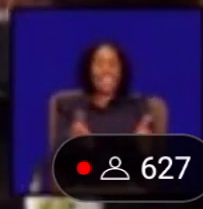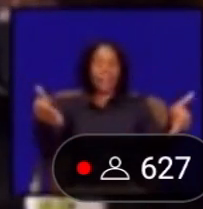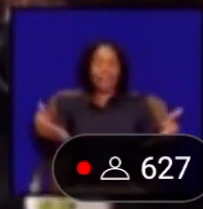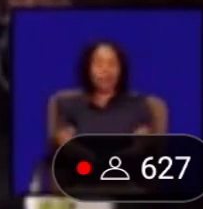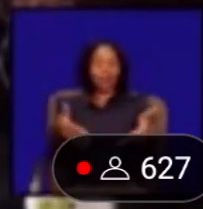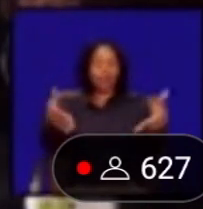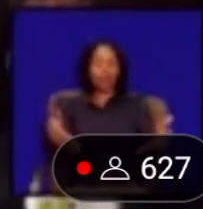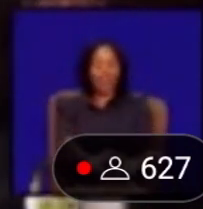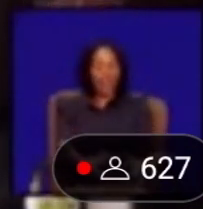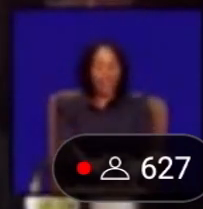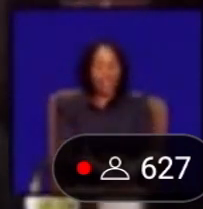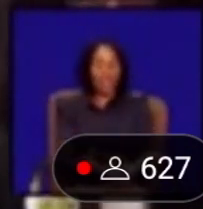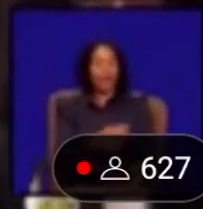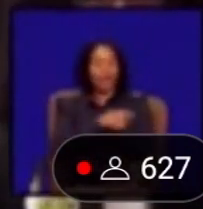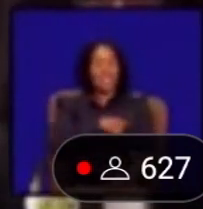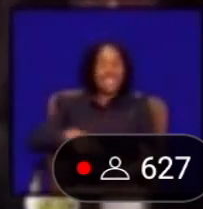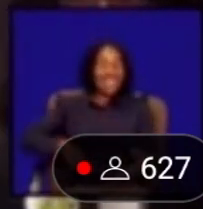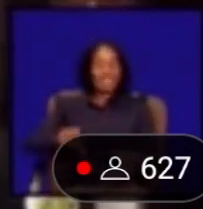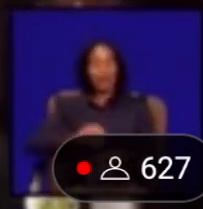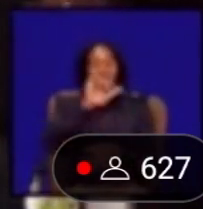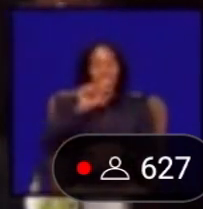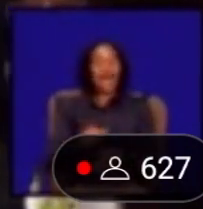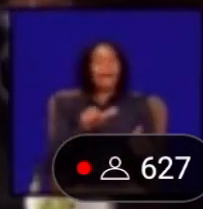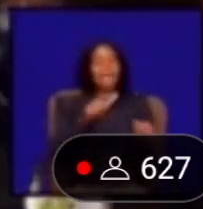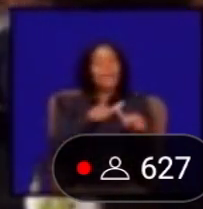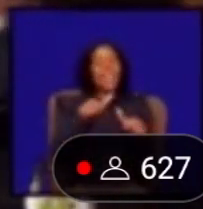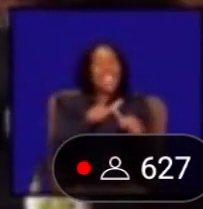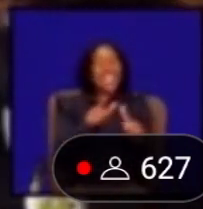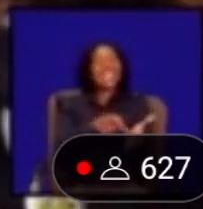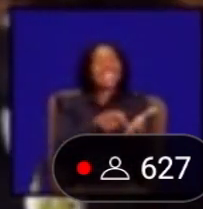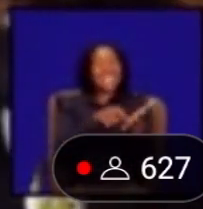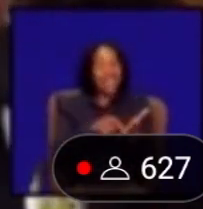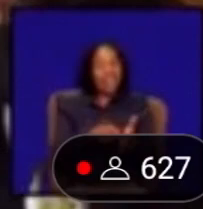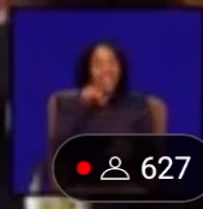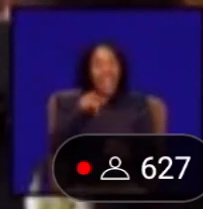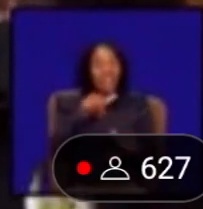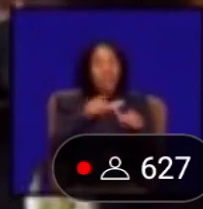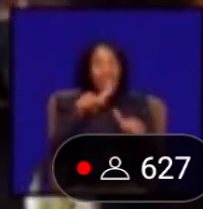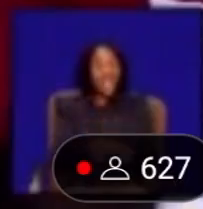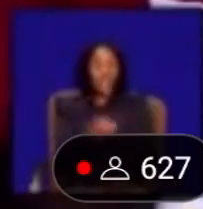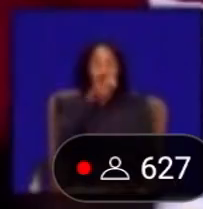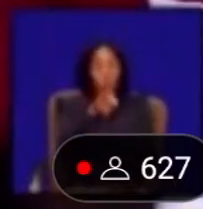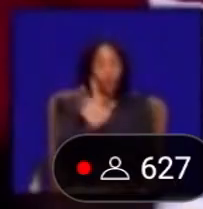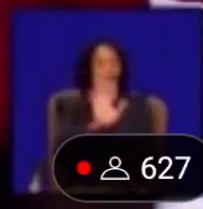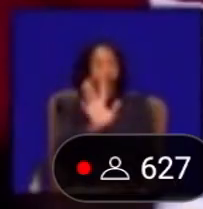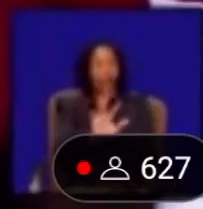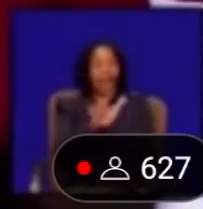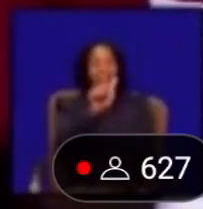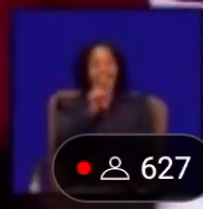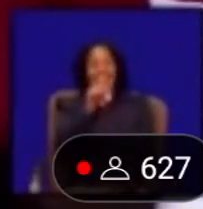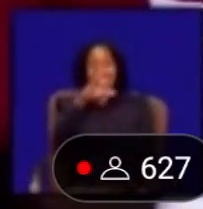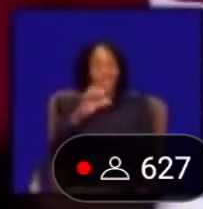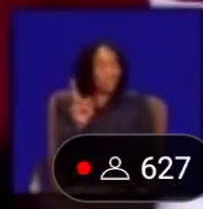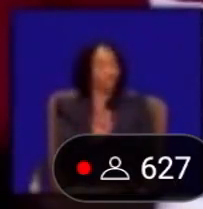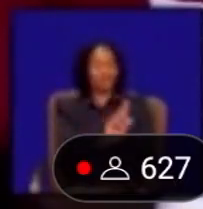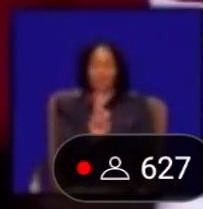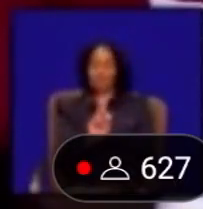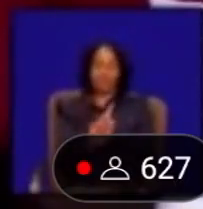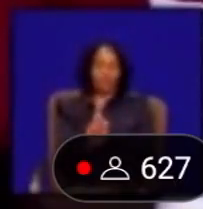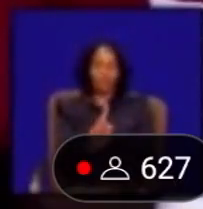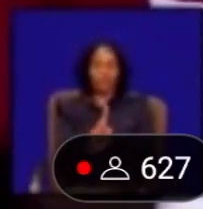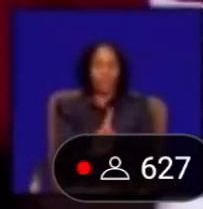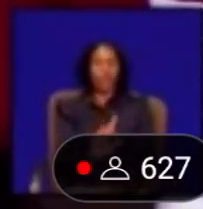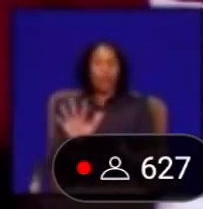South Africa deserves better, and that better is not you. It is not the ANC. Together with the people you